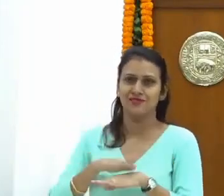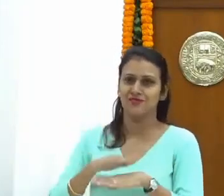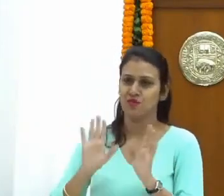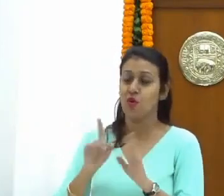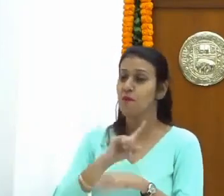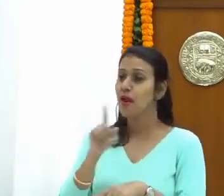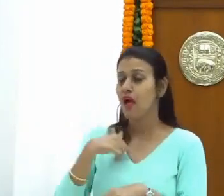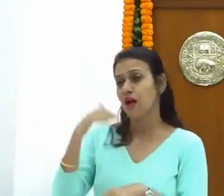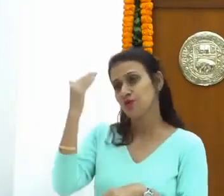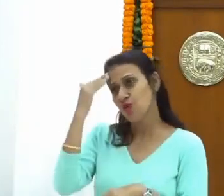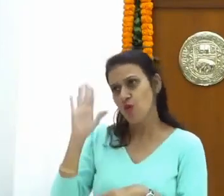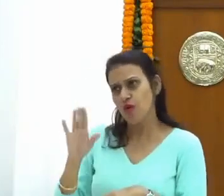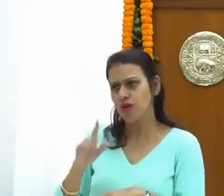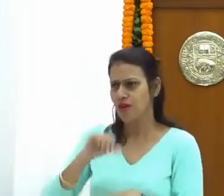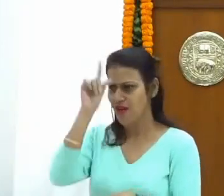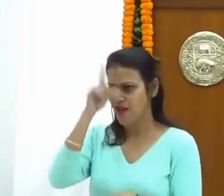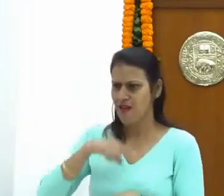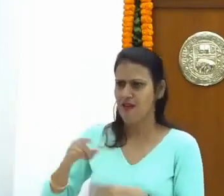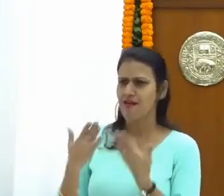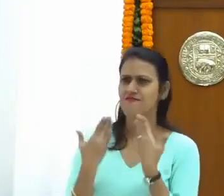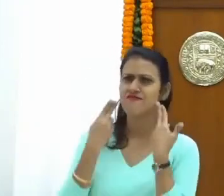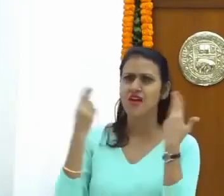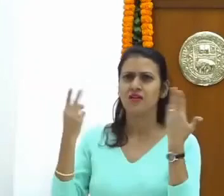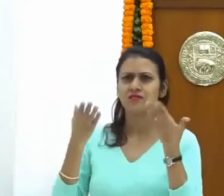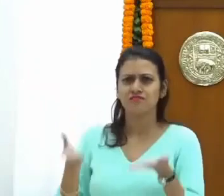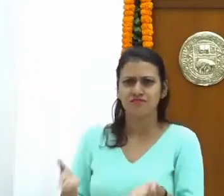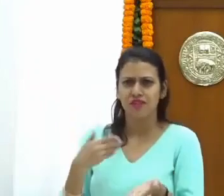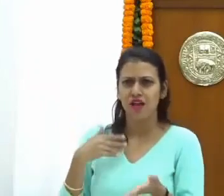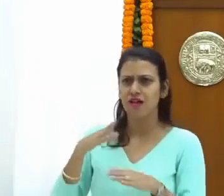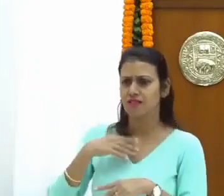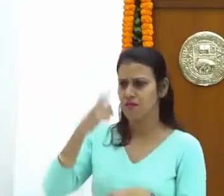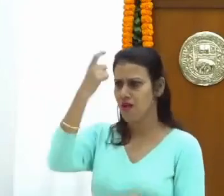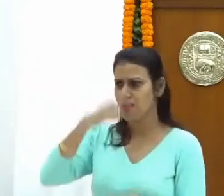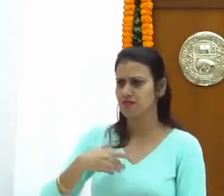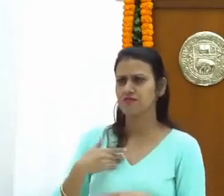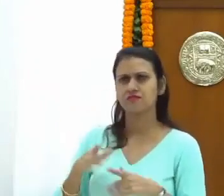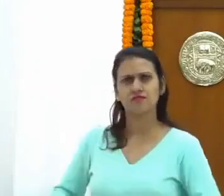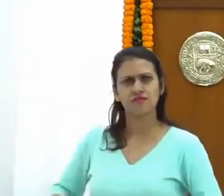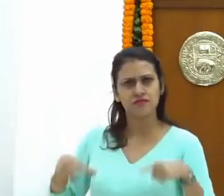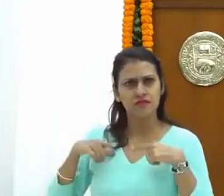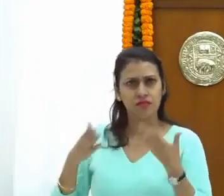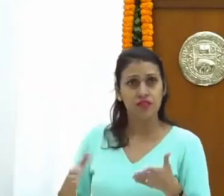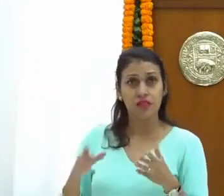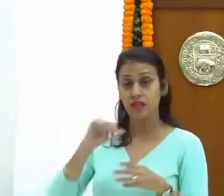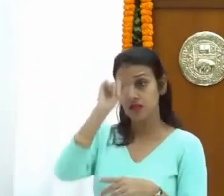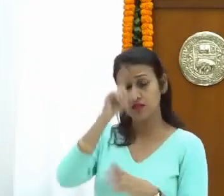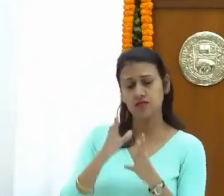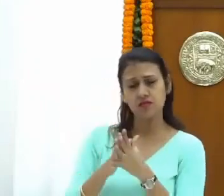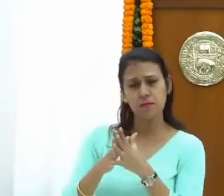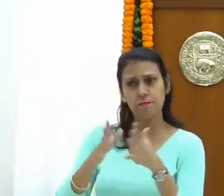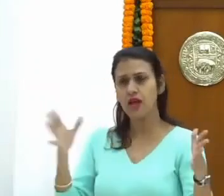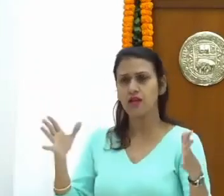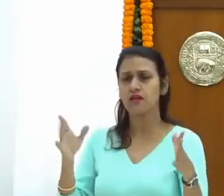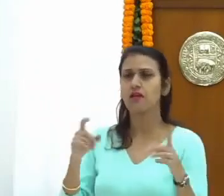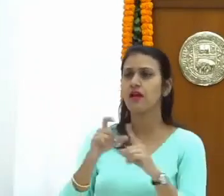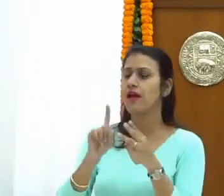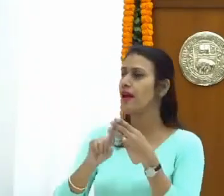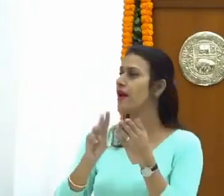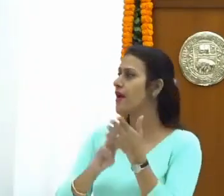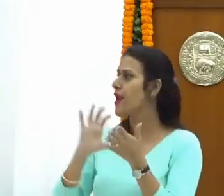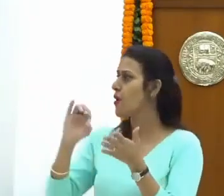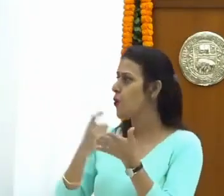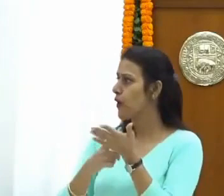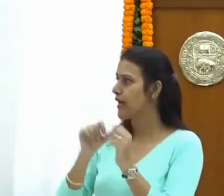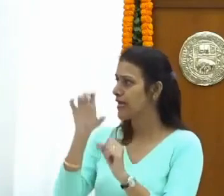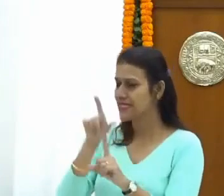understand, as a citizen of this great nation, India is the largest democracy. India has